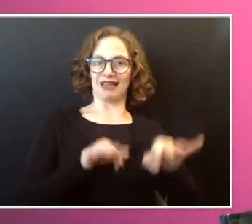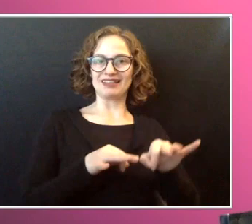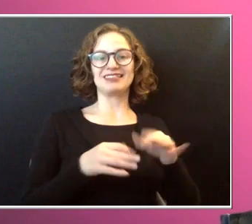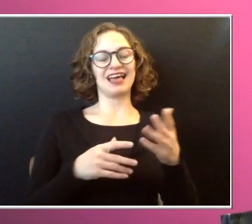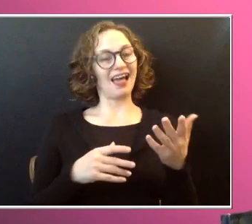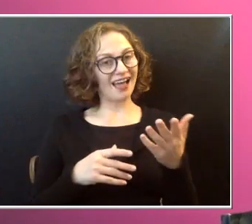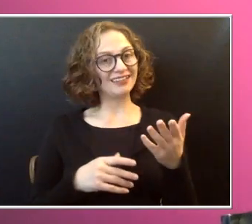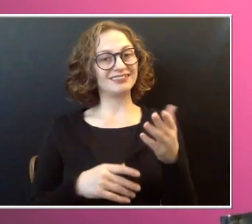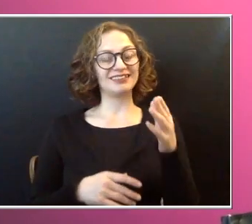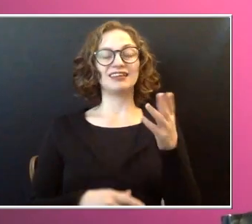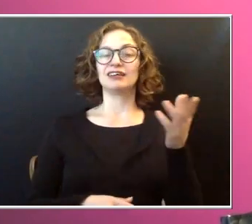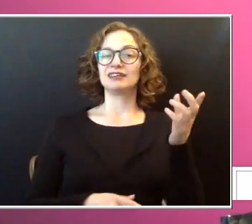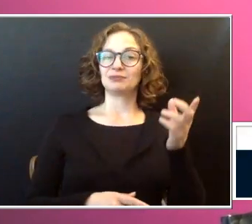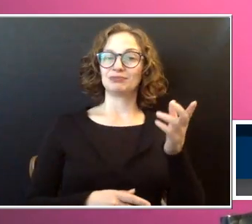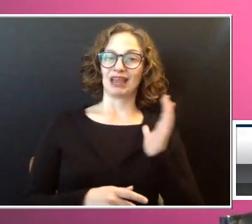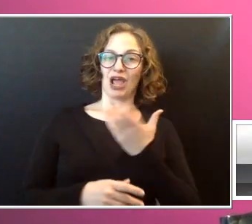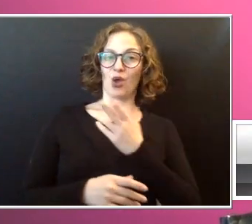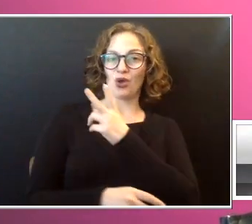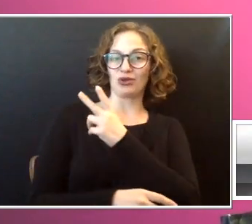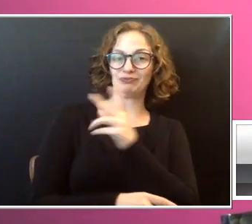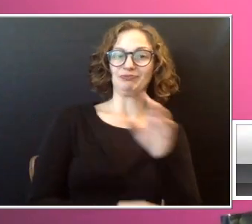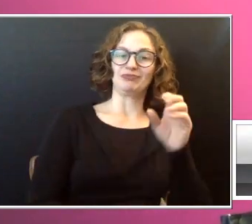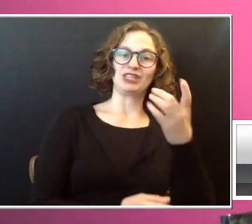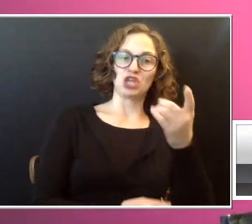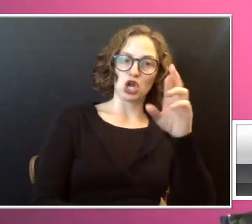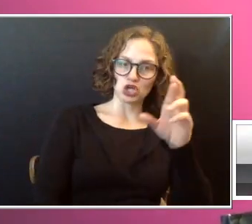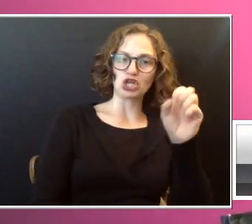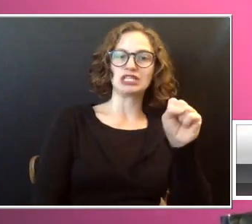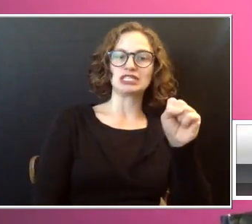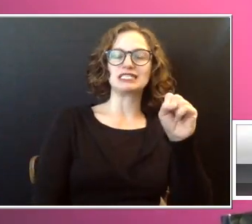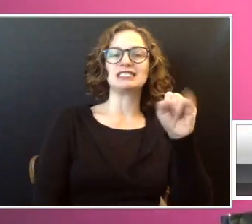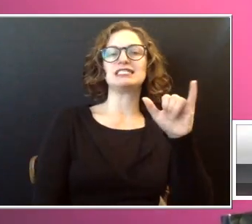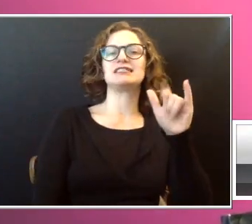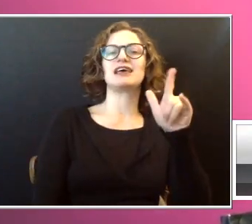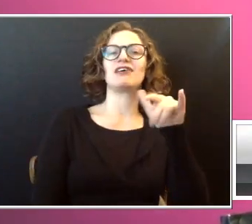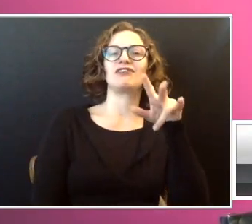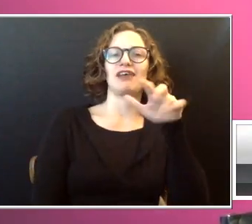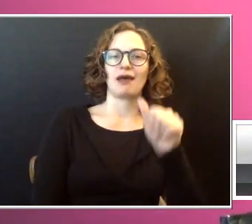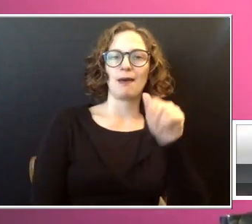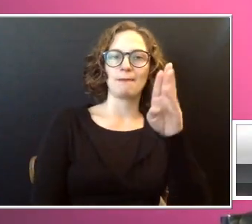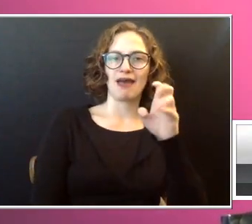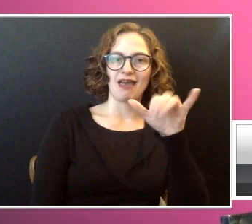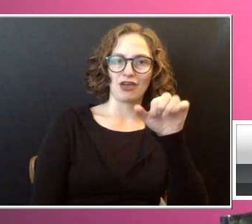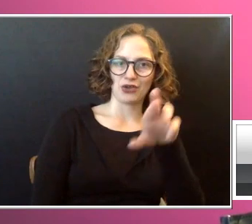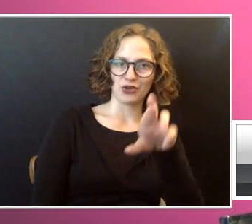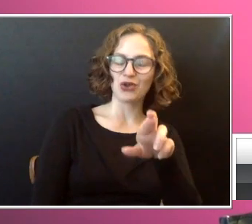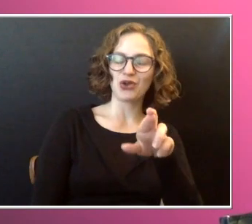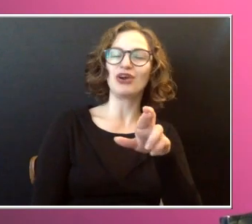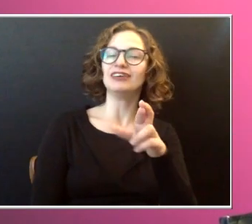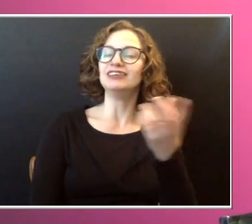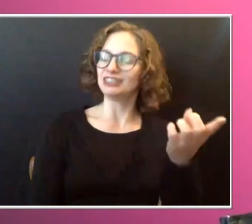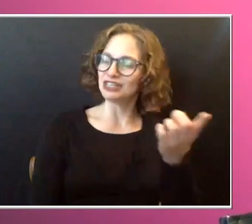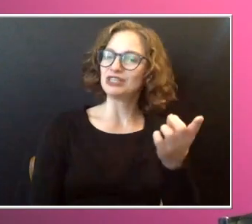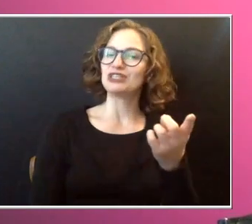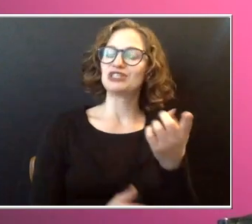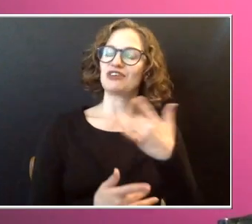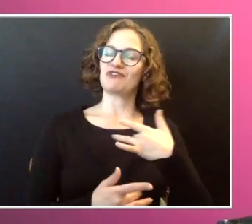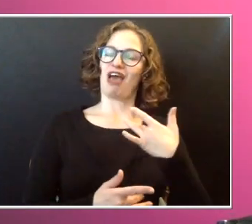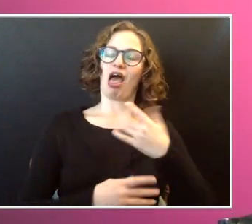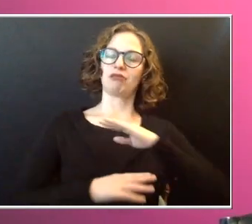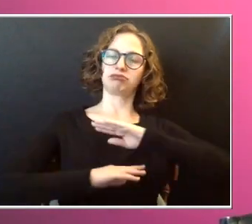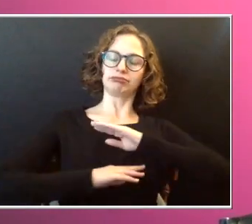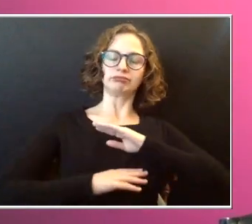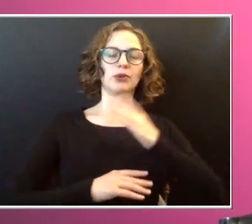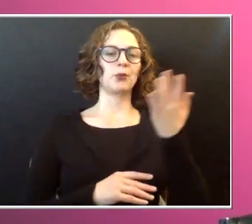certainly scary, but Dr. Silvia Byer says she was reassured because even in Italy, her doctors told her the best place to